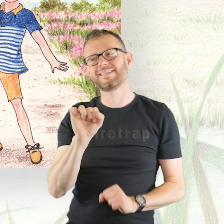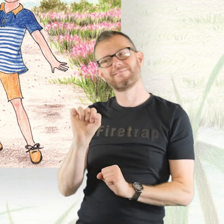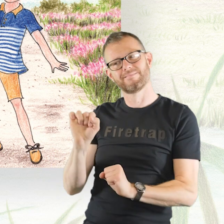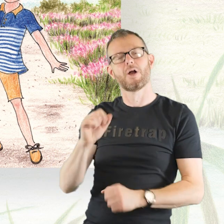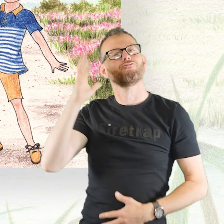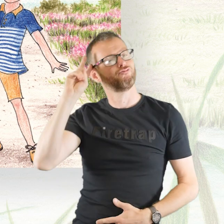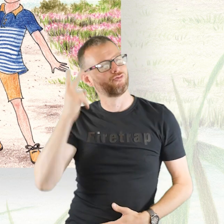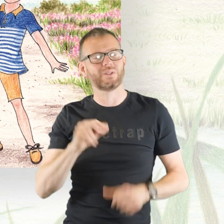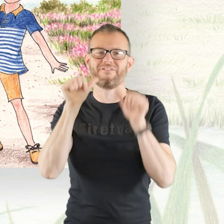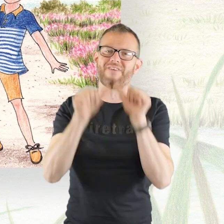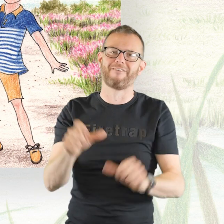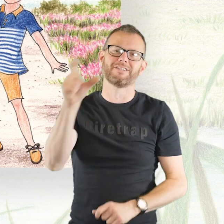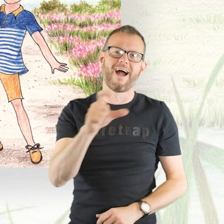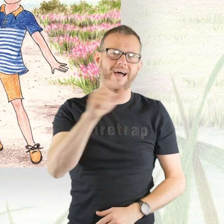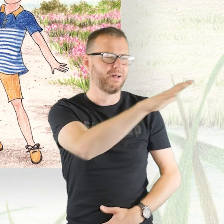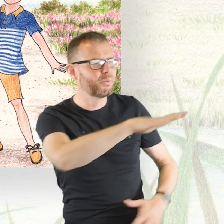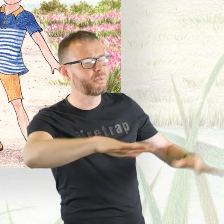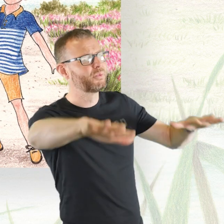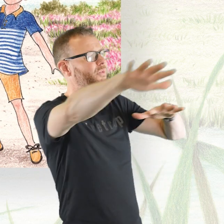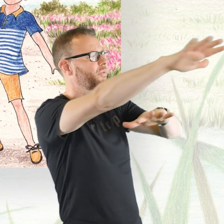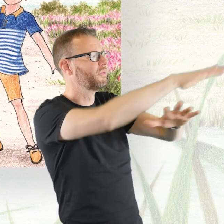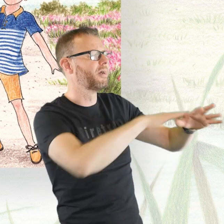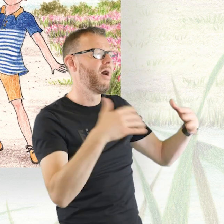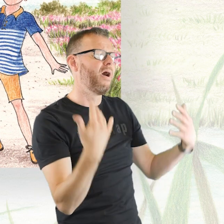Pink is Rosie's favourite colour.